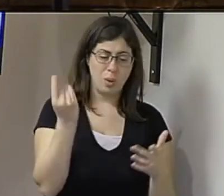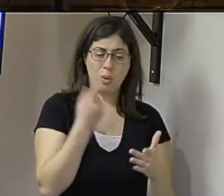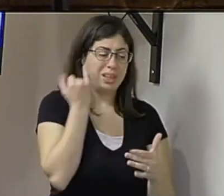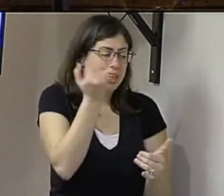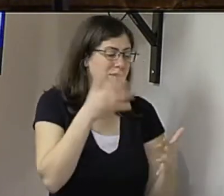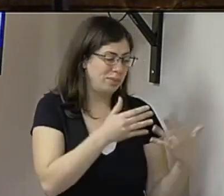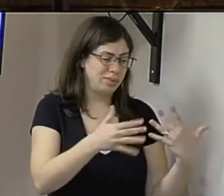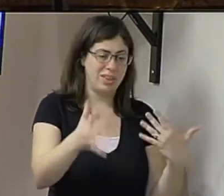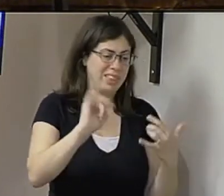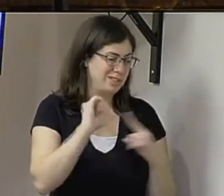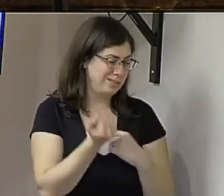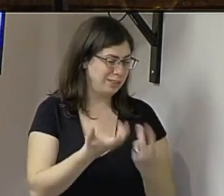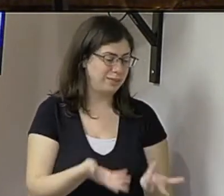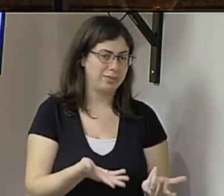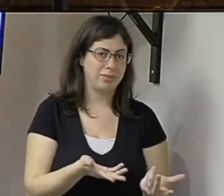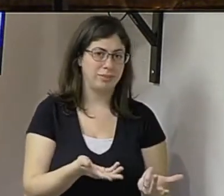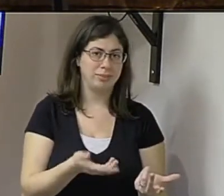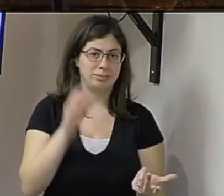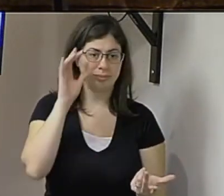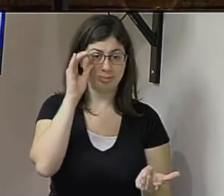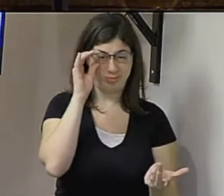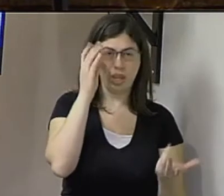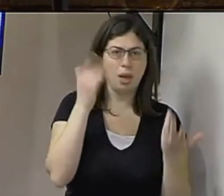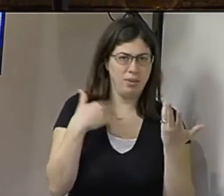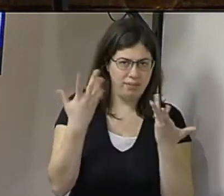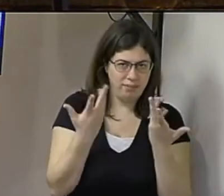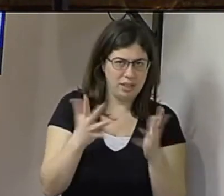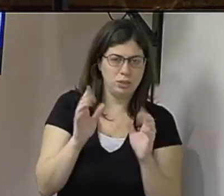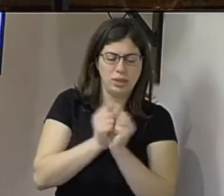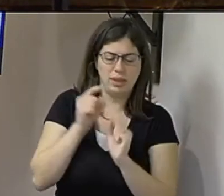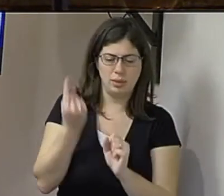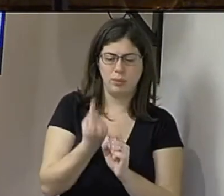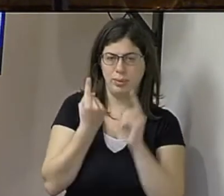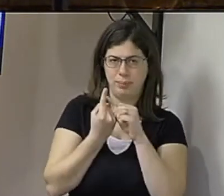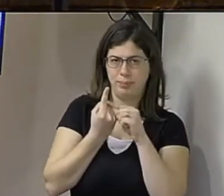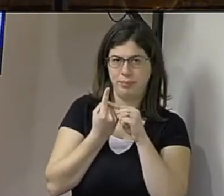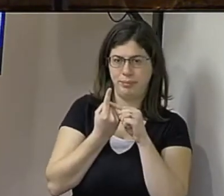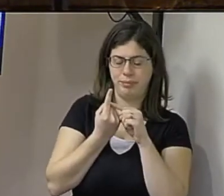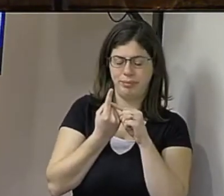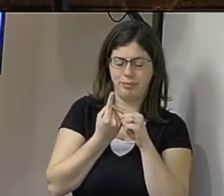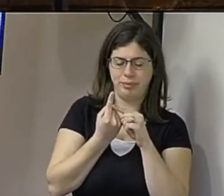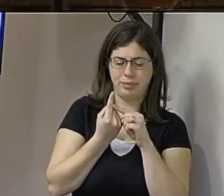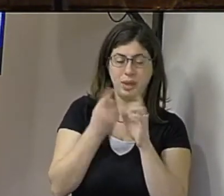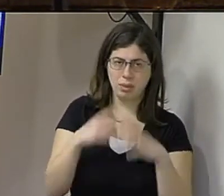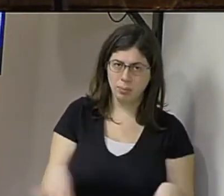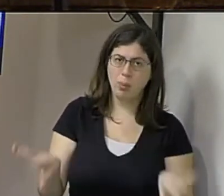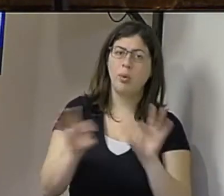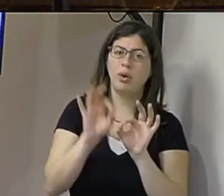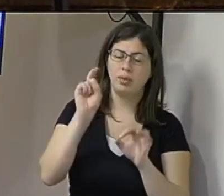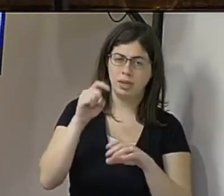circumstance. You know, I'm going to close with this. It's really important that we be